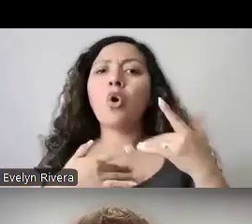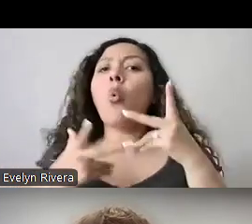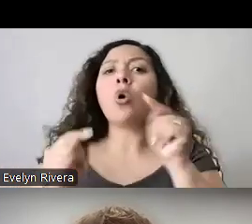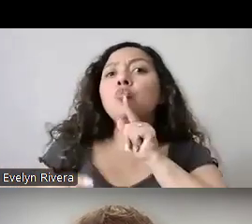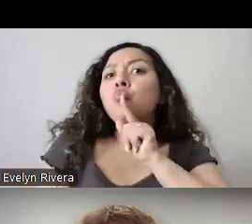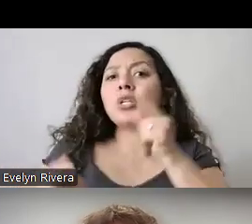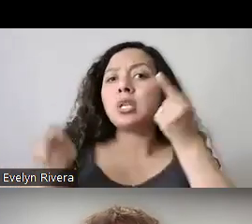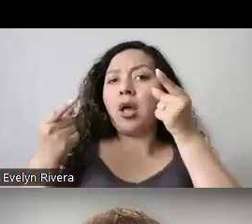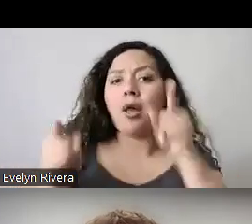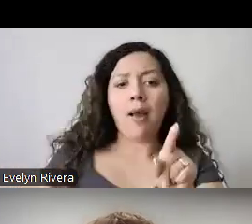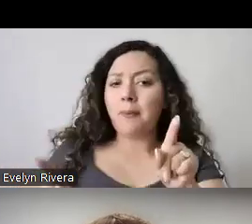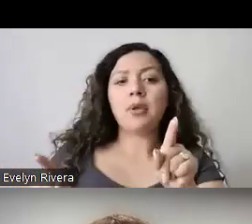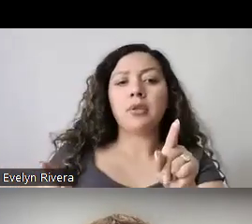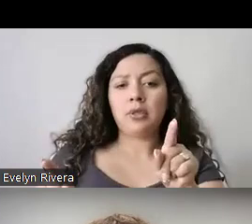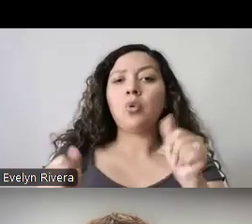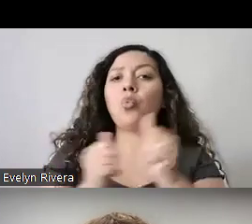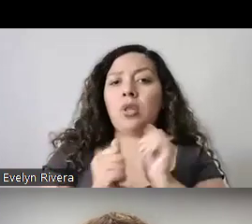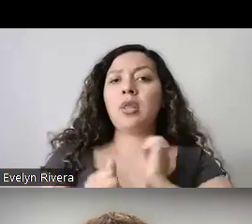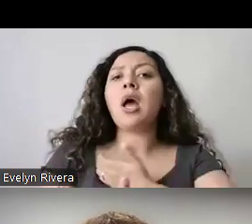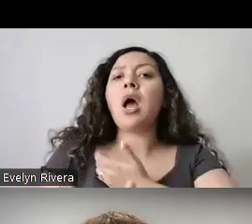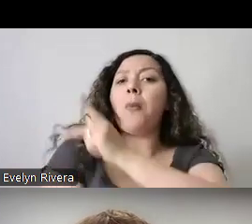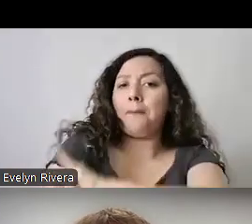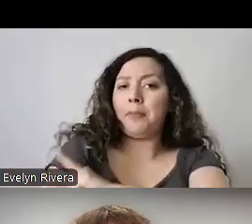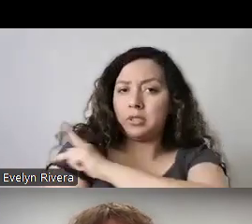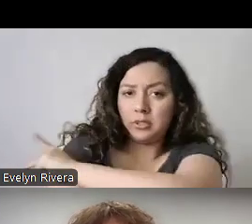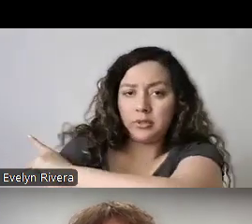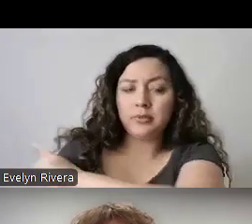lives of study participants. Next slide.